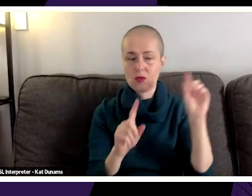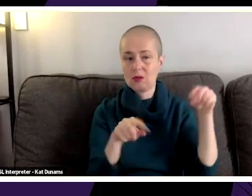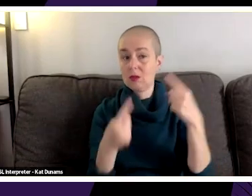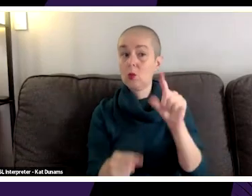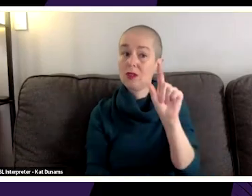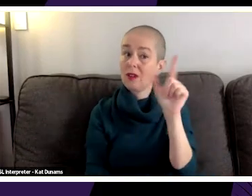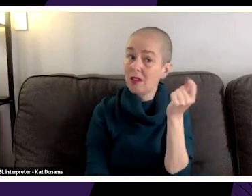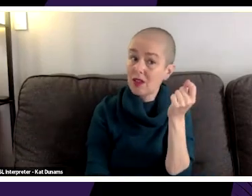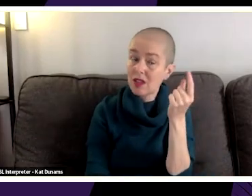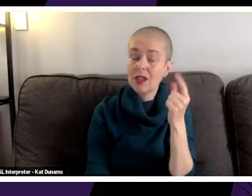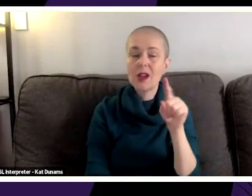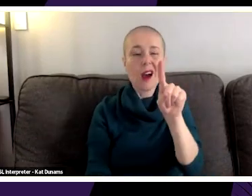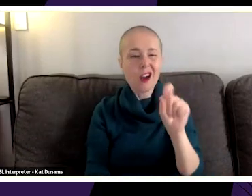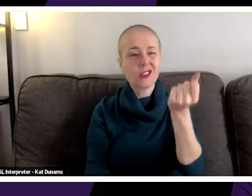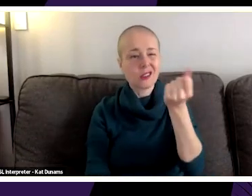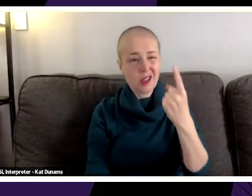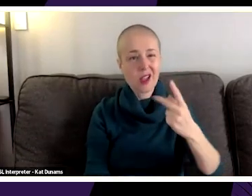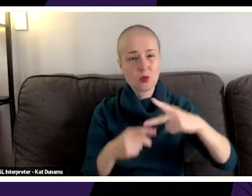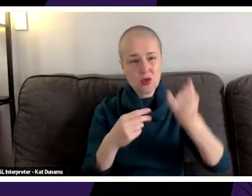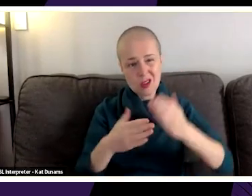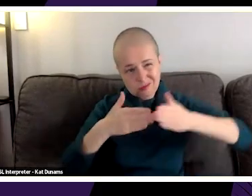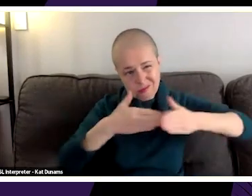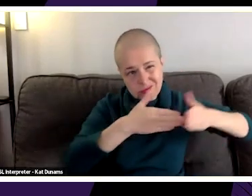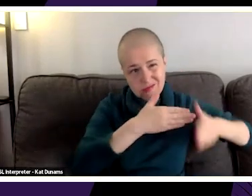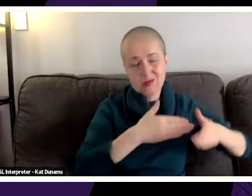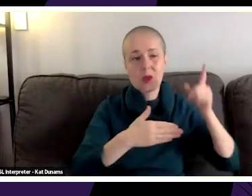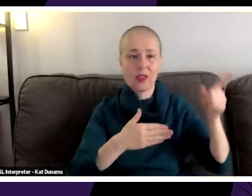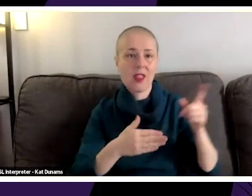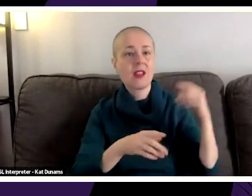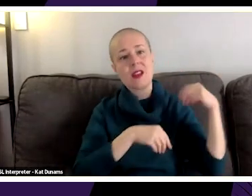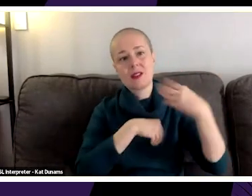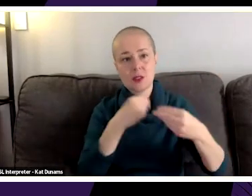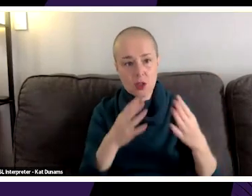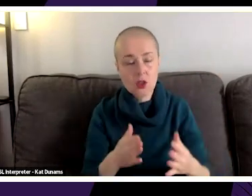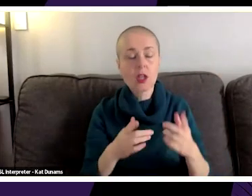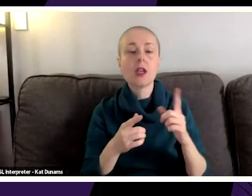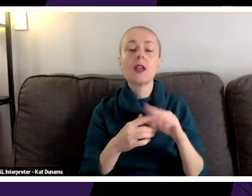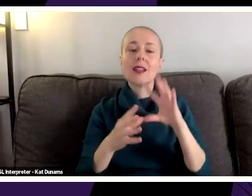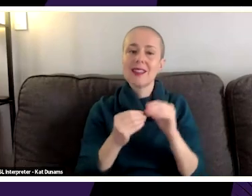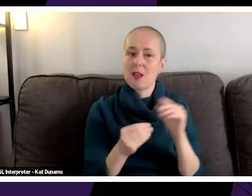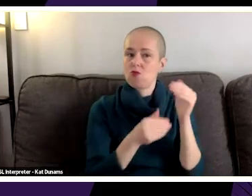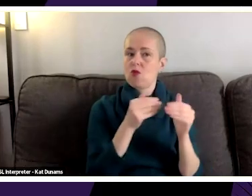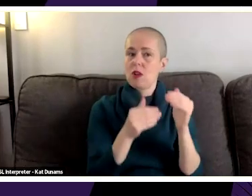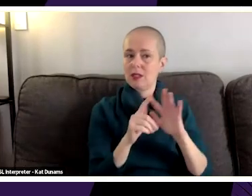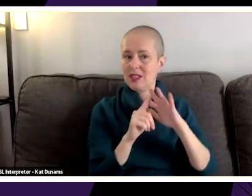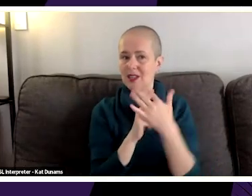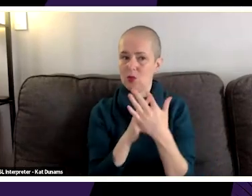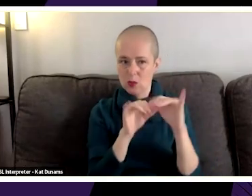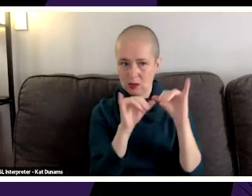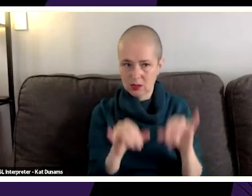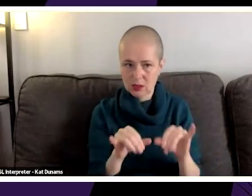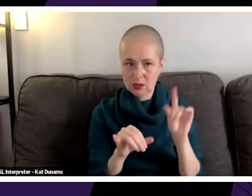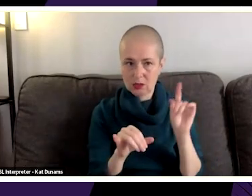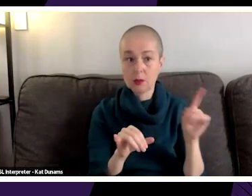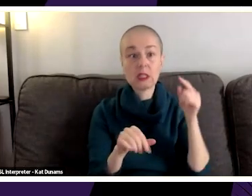110 projects have been completed by GSOC contributors in the P5.js and processing ecosystem. This year, our focus has been on improving